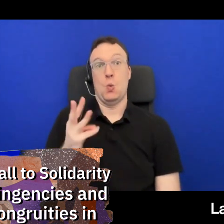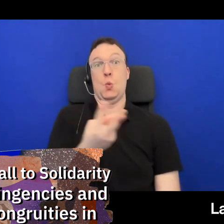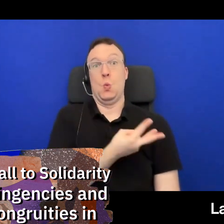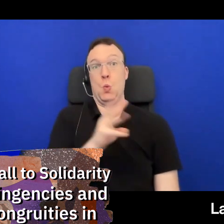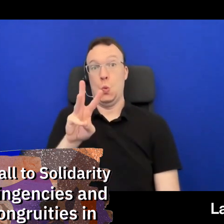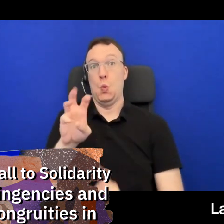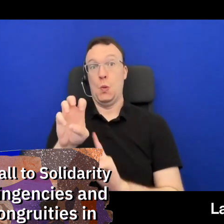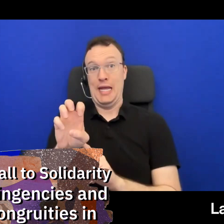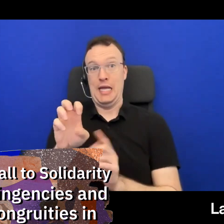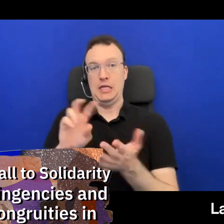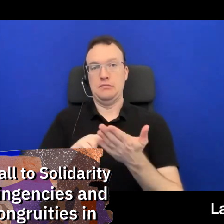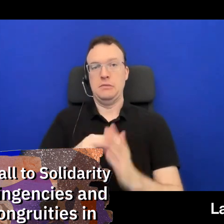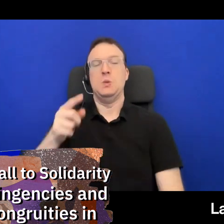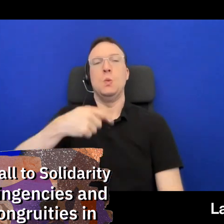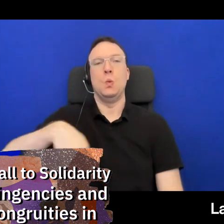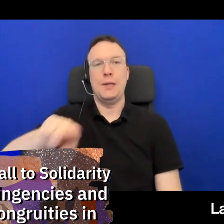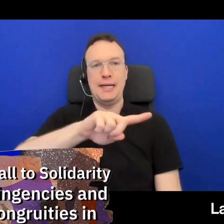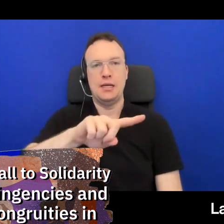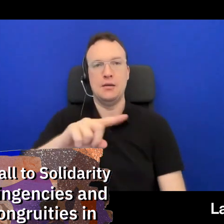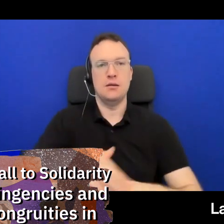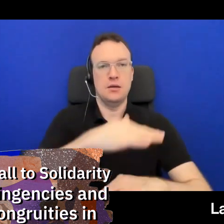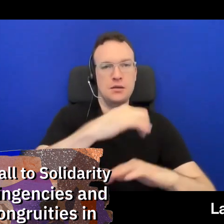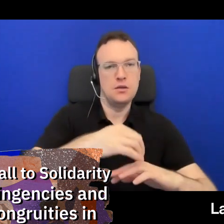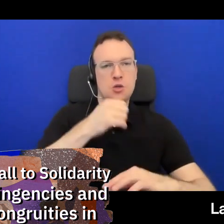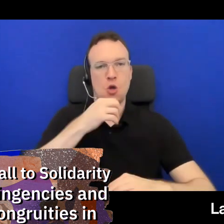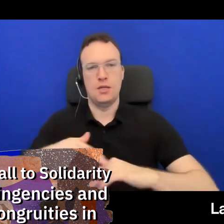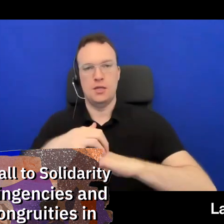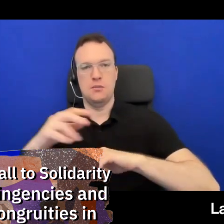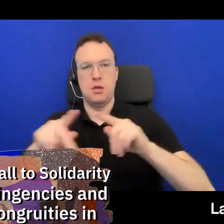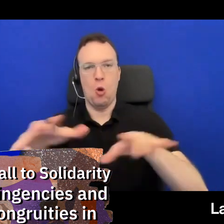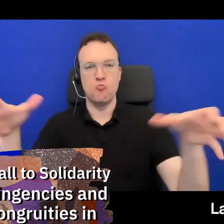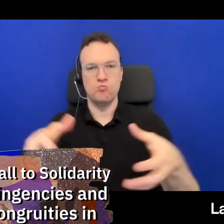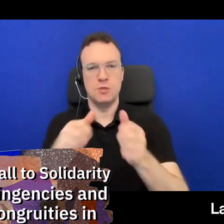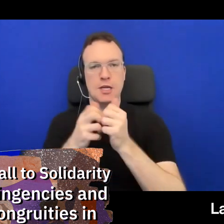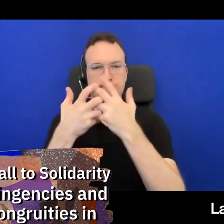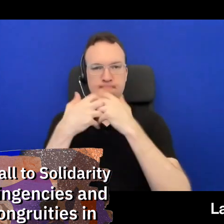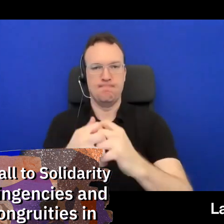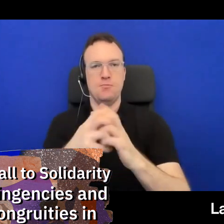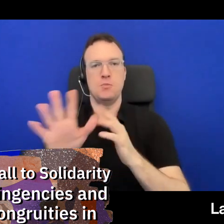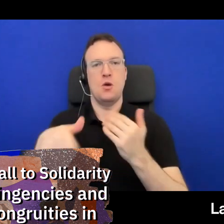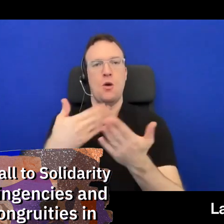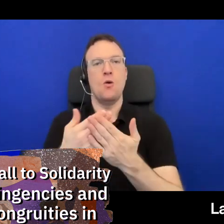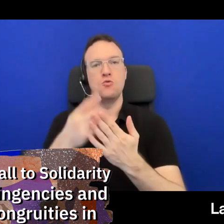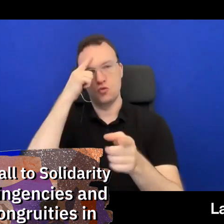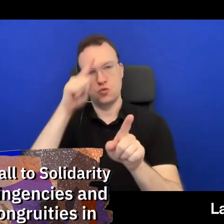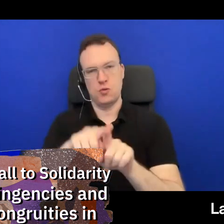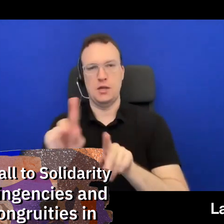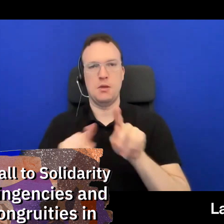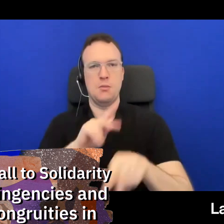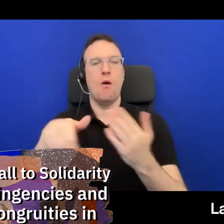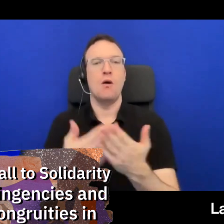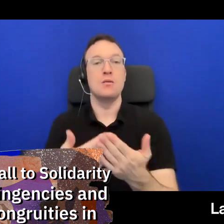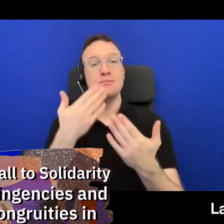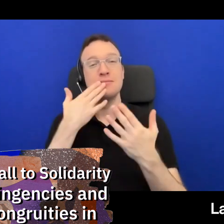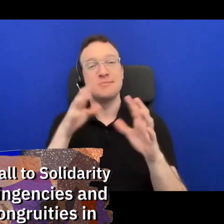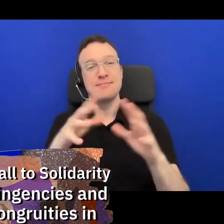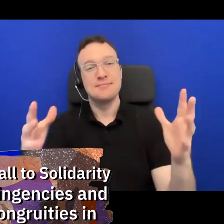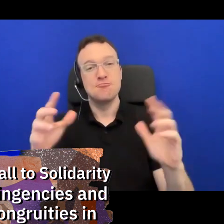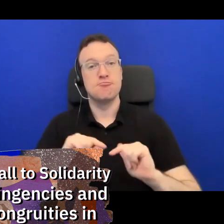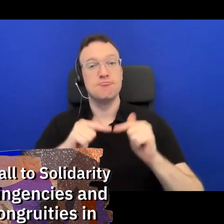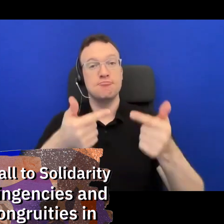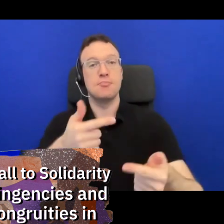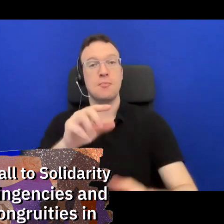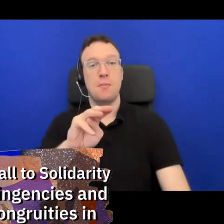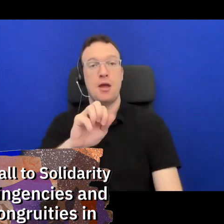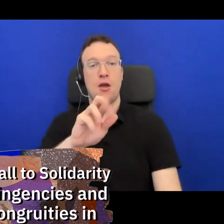I mean we. We, Indigenous and non-Indigenous peoples, we are all treaty peoples. Thank you so much. I'm going to pass it back to